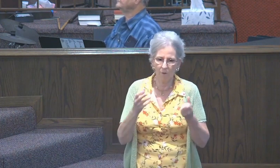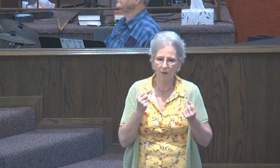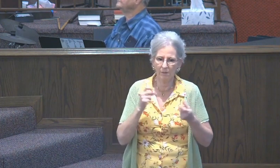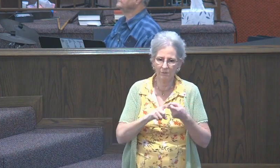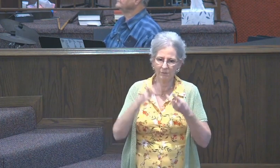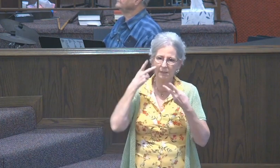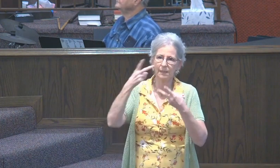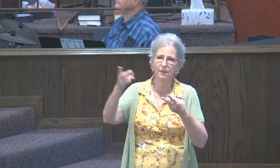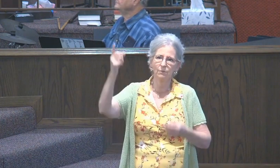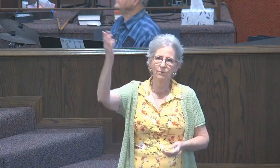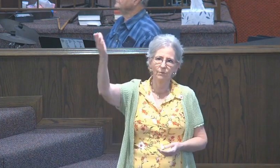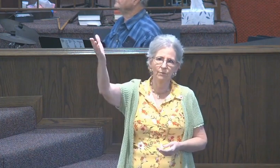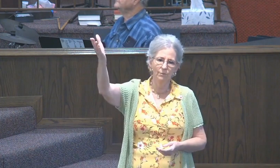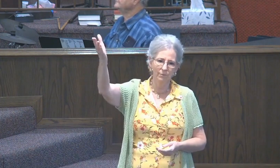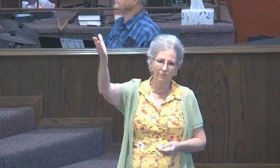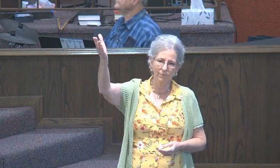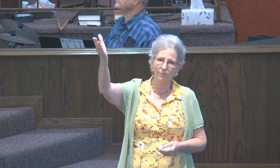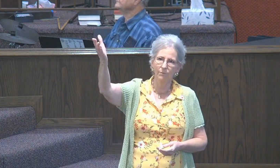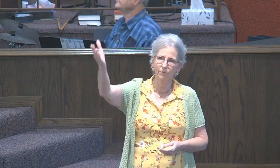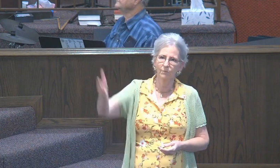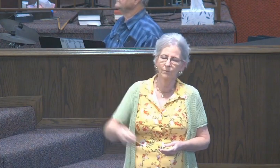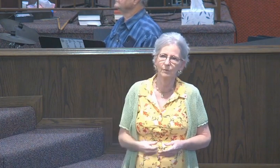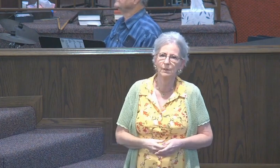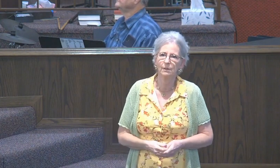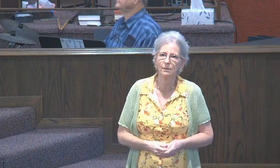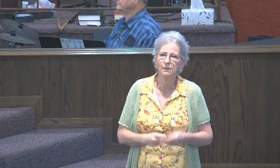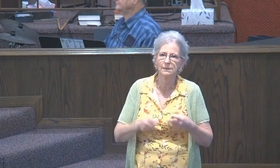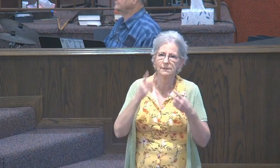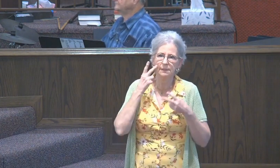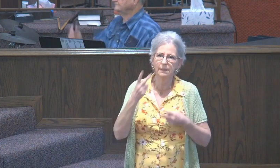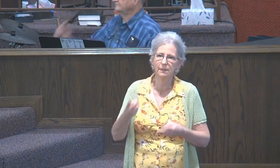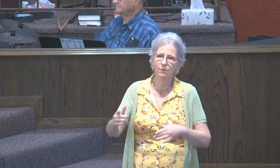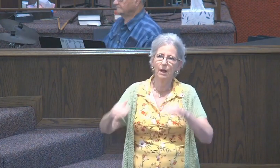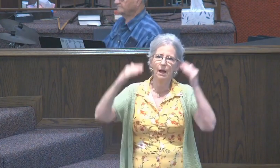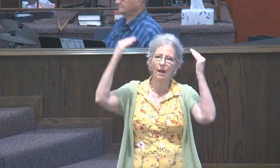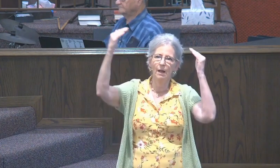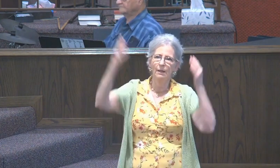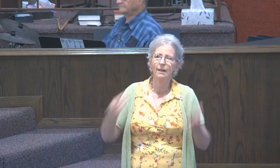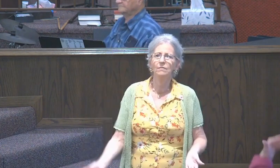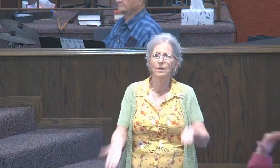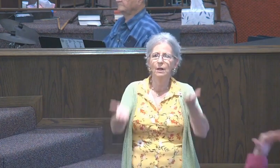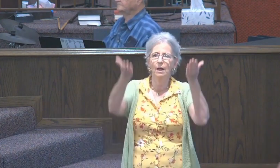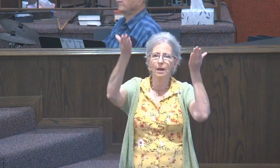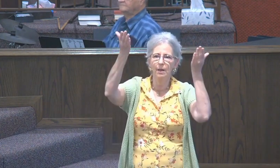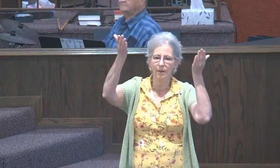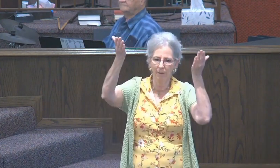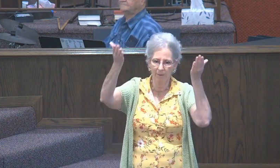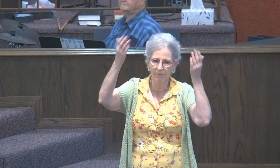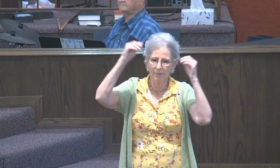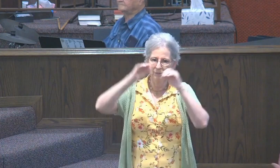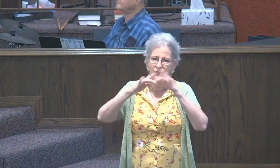I want to see you. To see you high and lifted